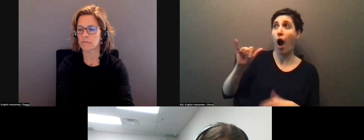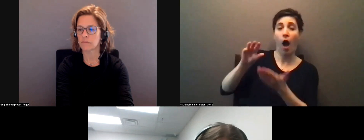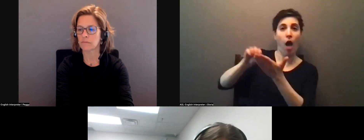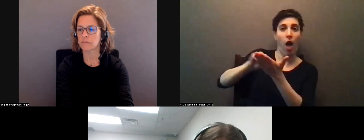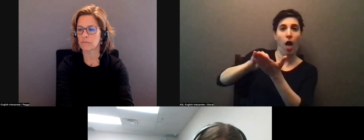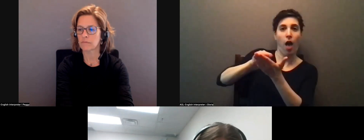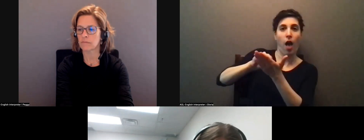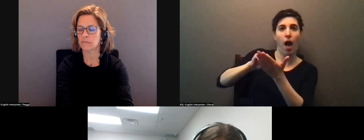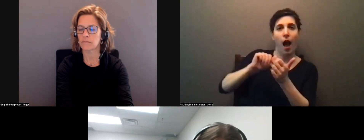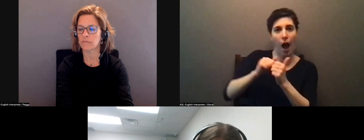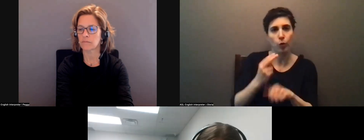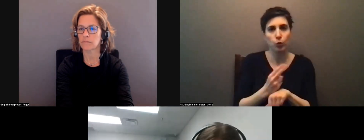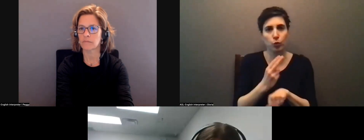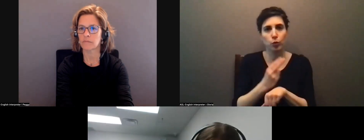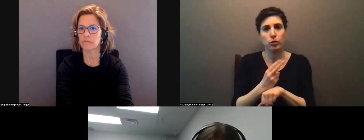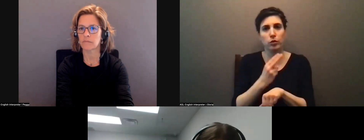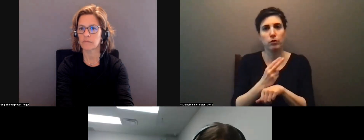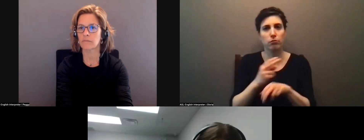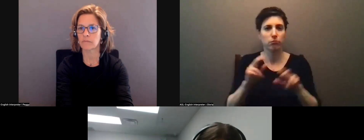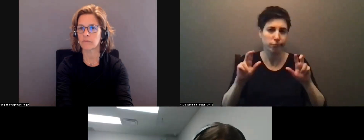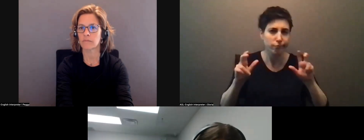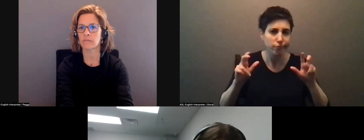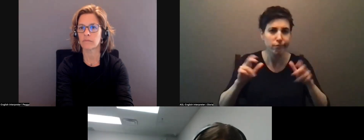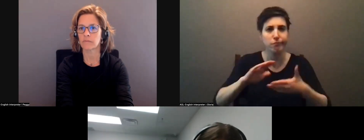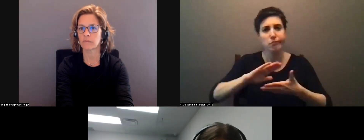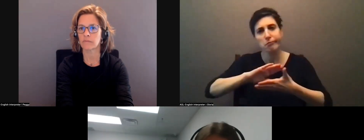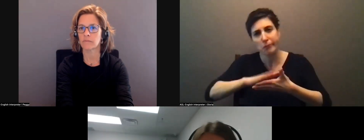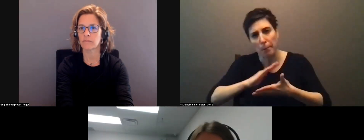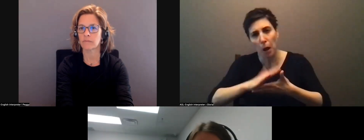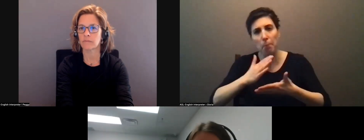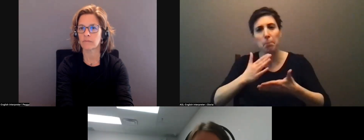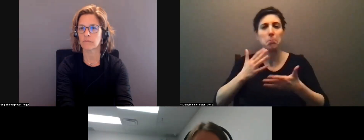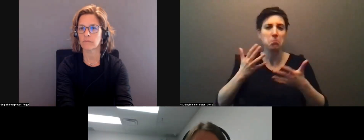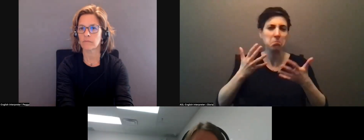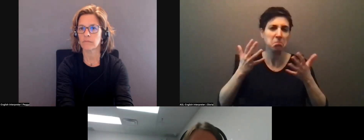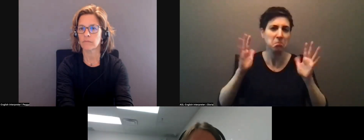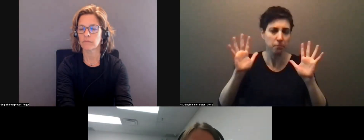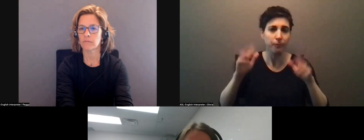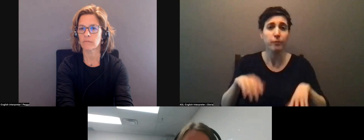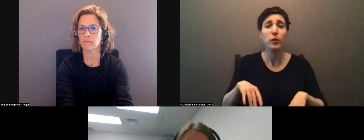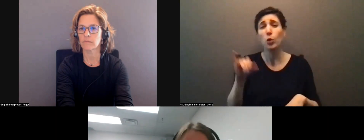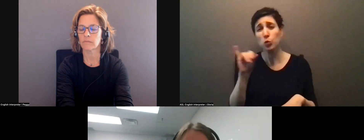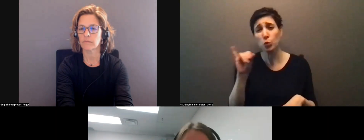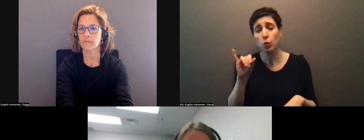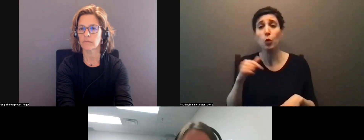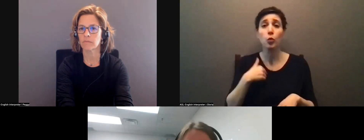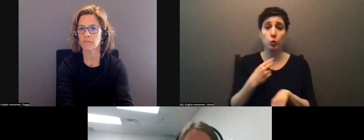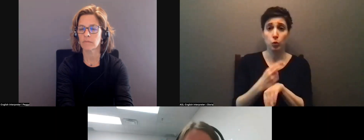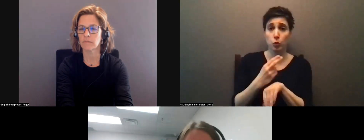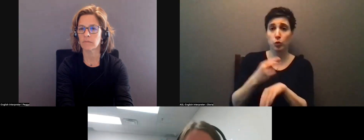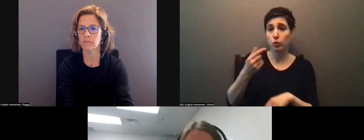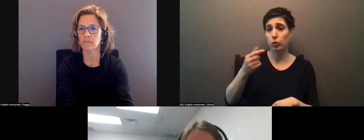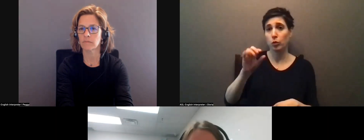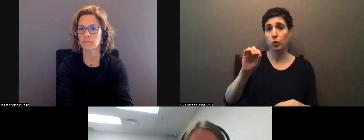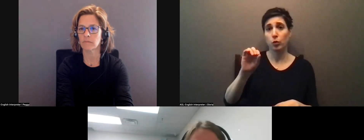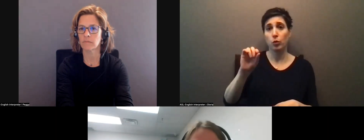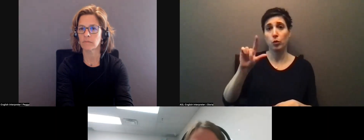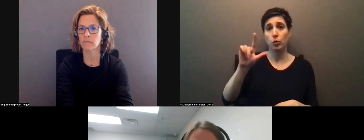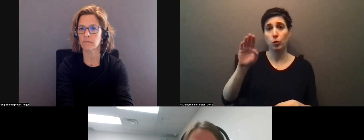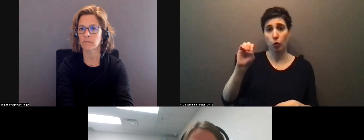Different tools we used like Google Sites, G